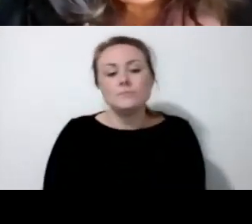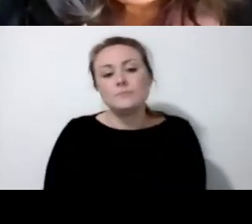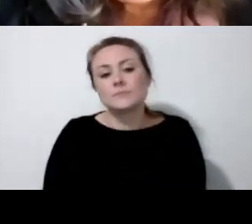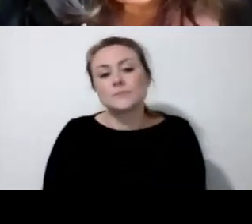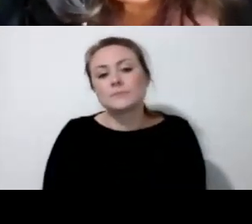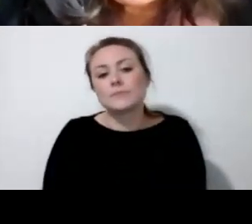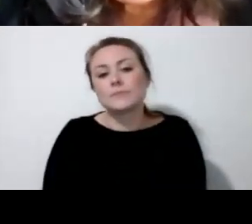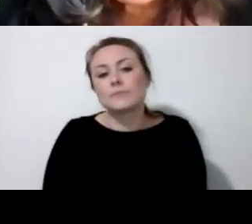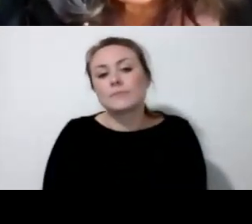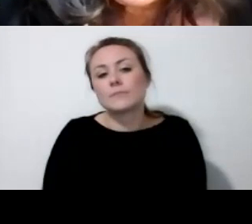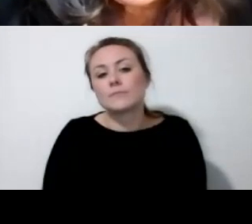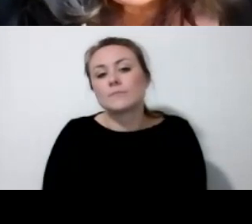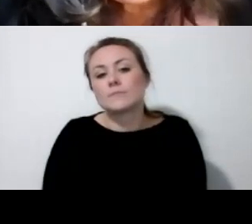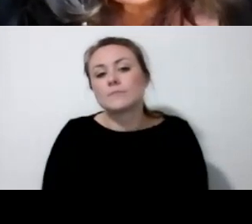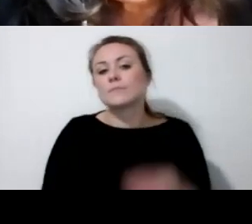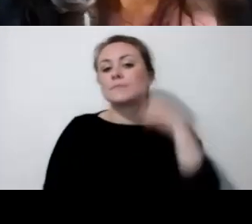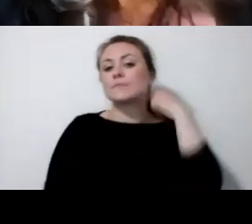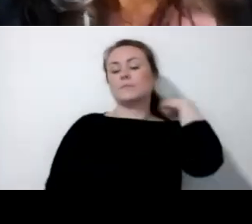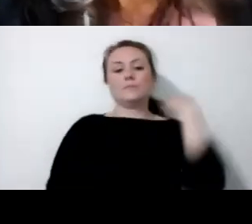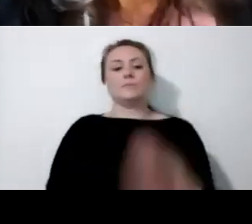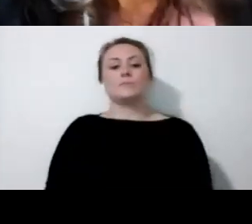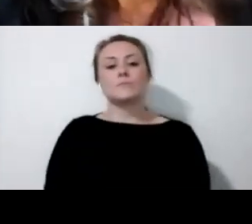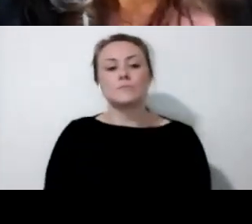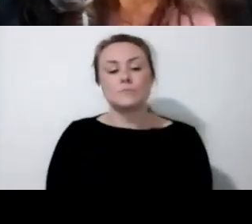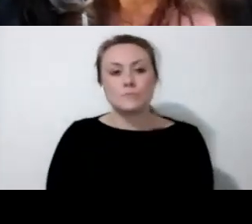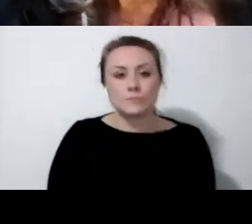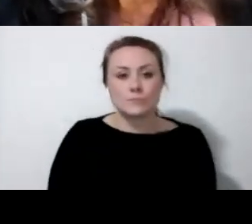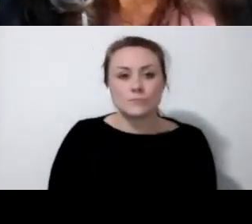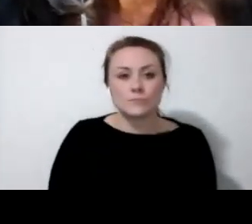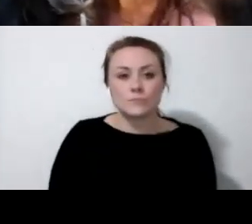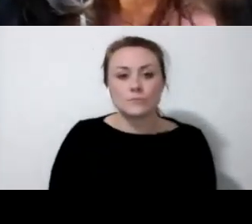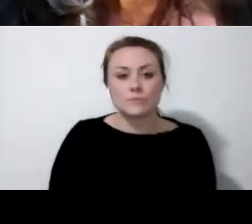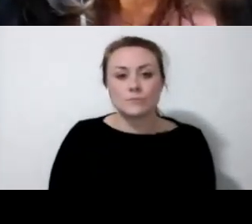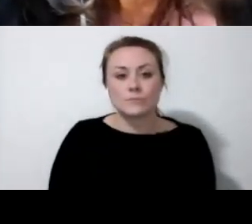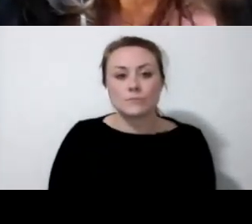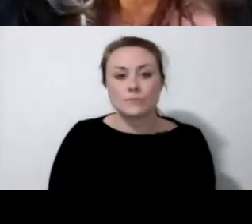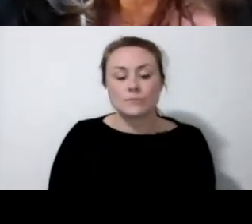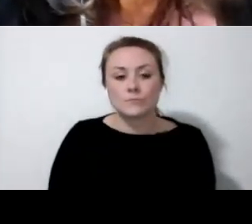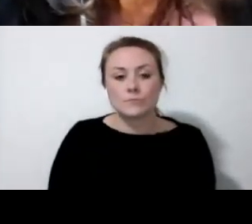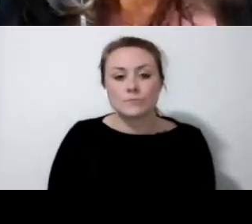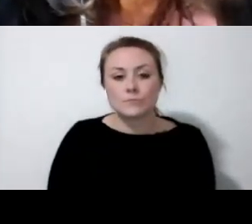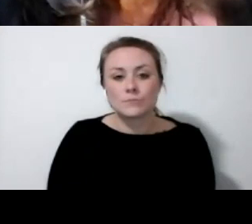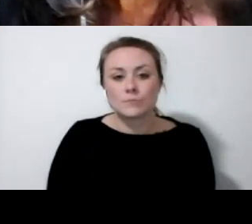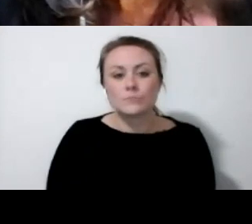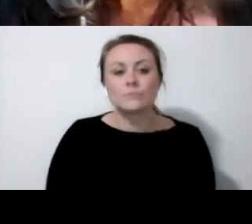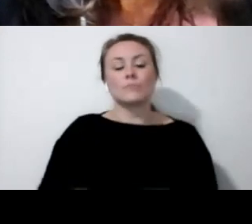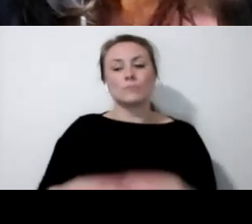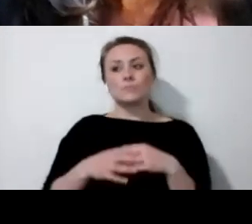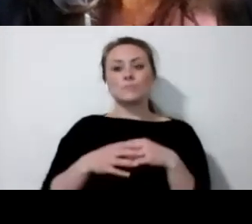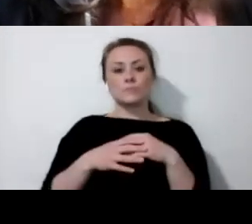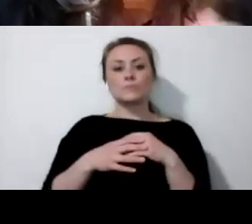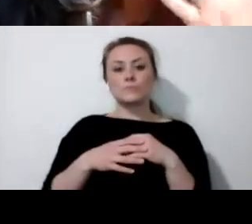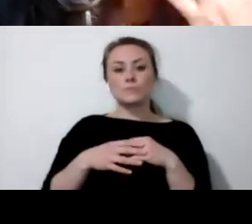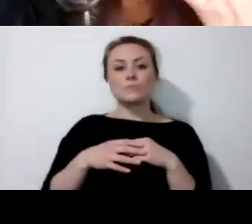the customs officials, if we have to bring in equipment, let's send to the ministries to make for